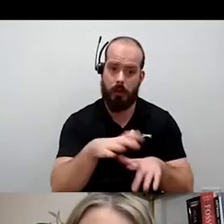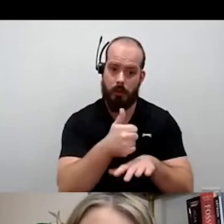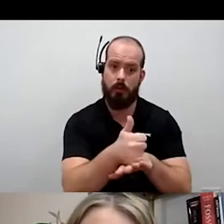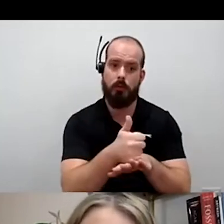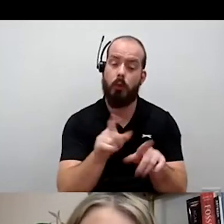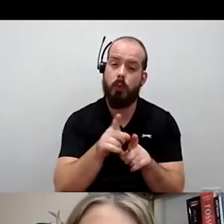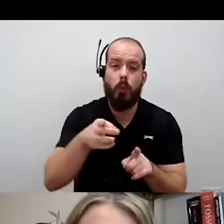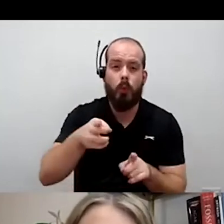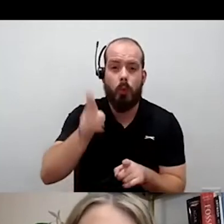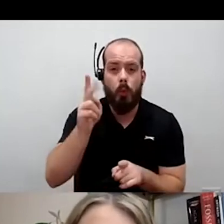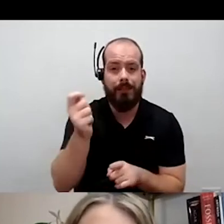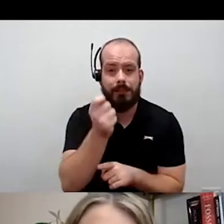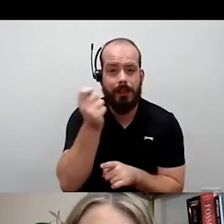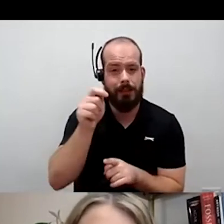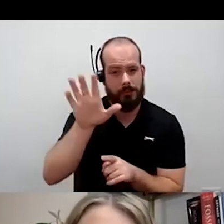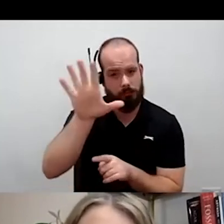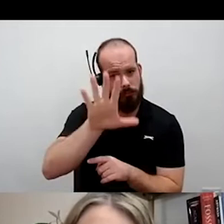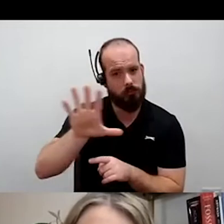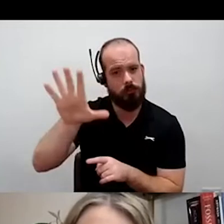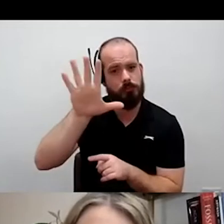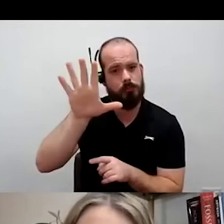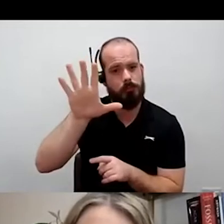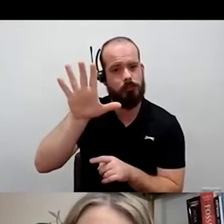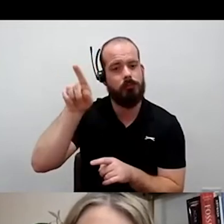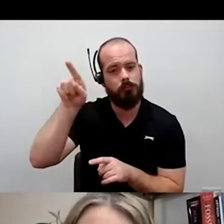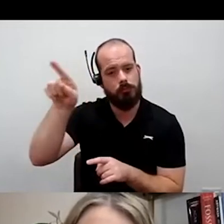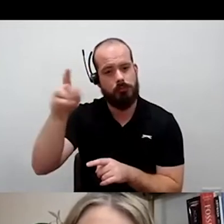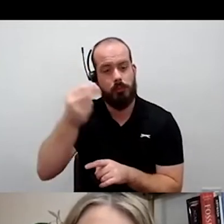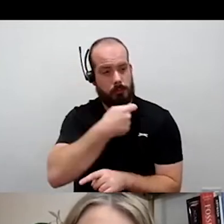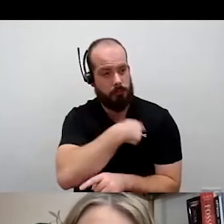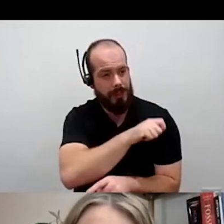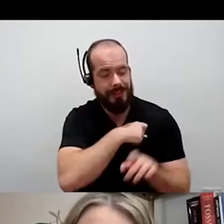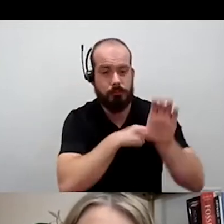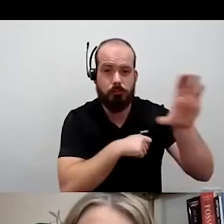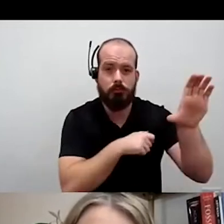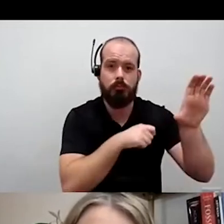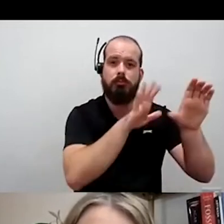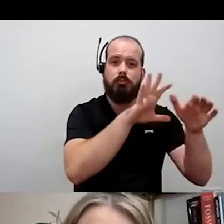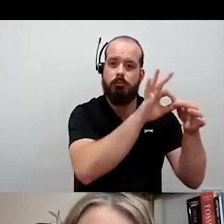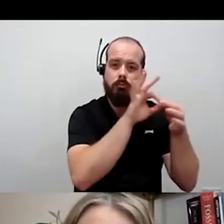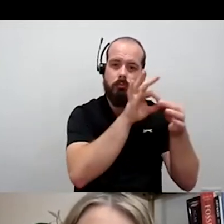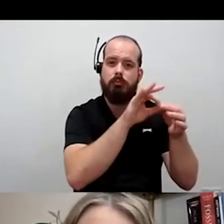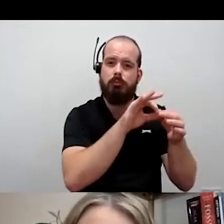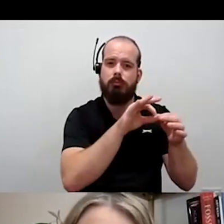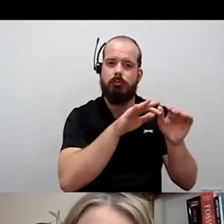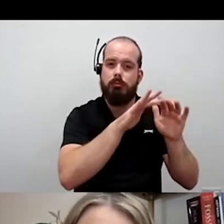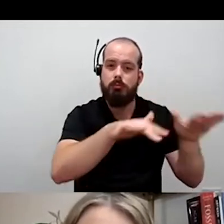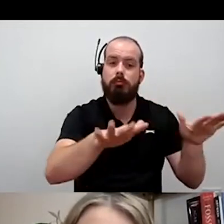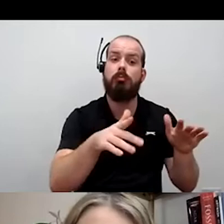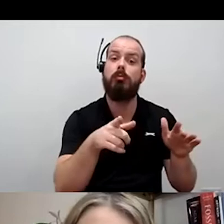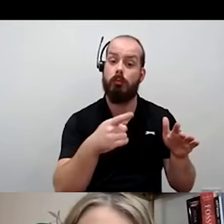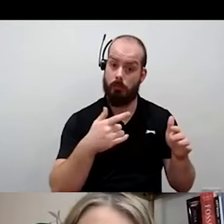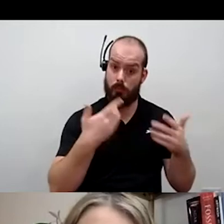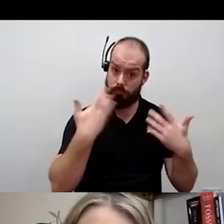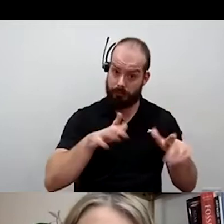of Italy, in South Tyrol, some in Spain, and mainly the ones that survived. These old ones are